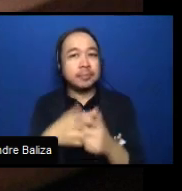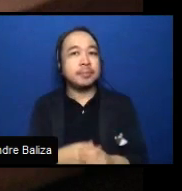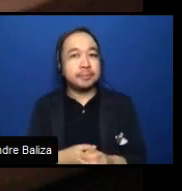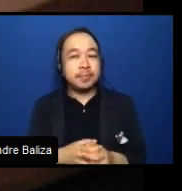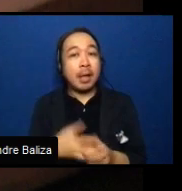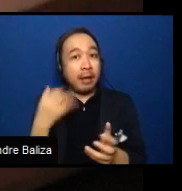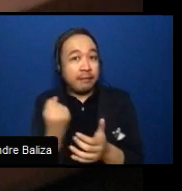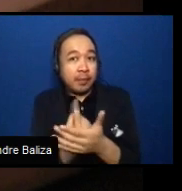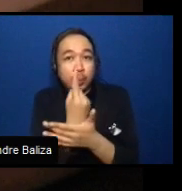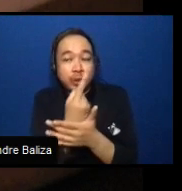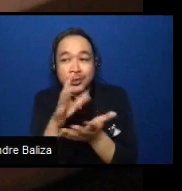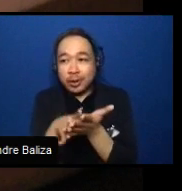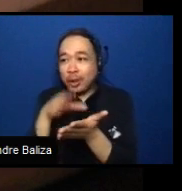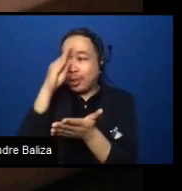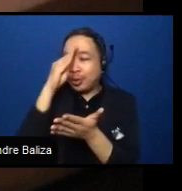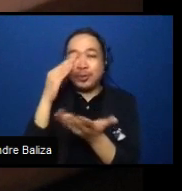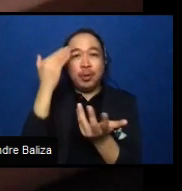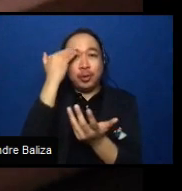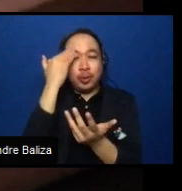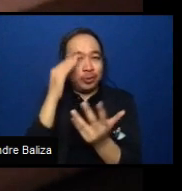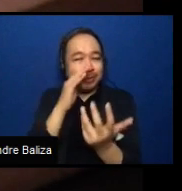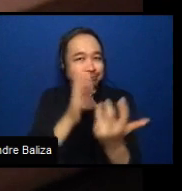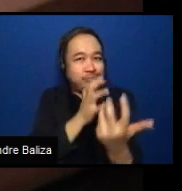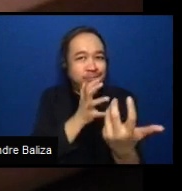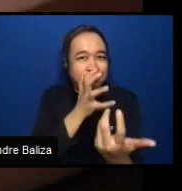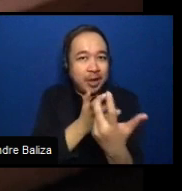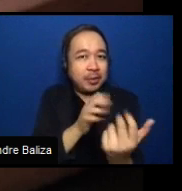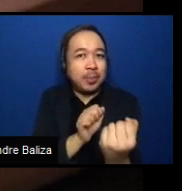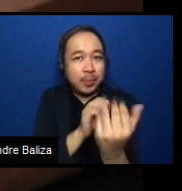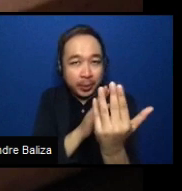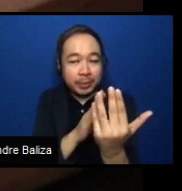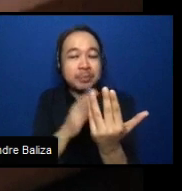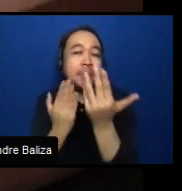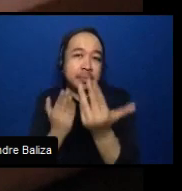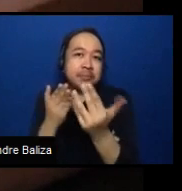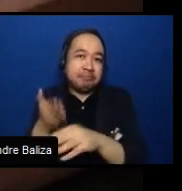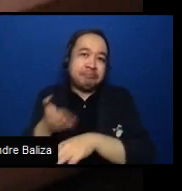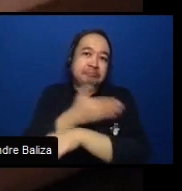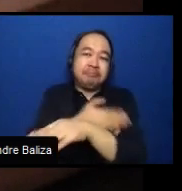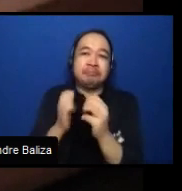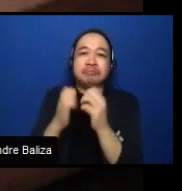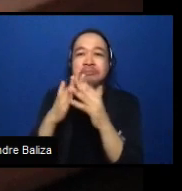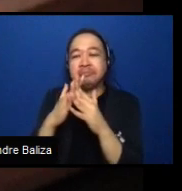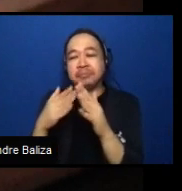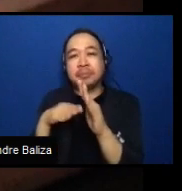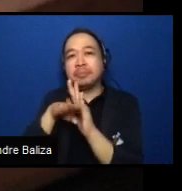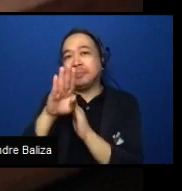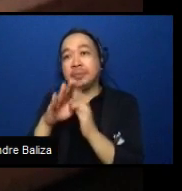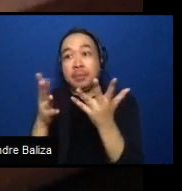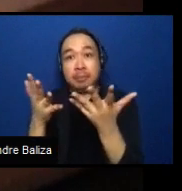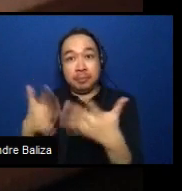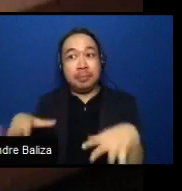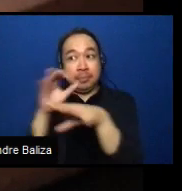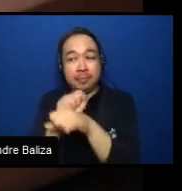and to adapt our approaches as well as build back better from the COVID-19 pandemic. Responding to